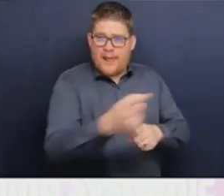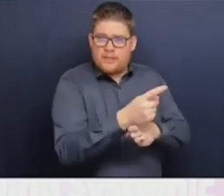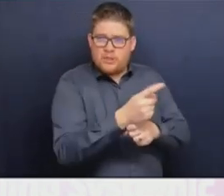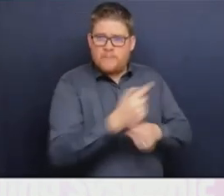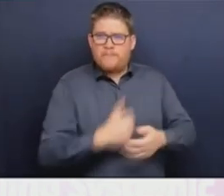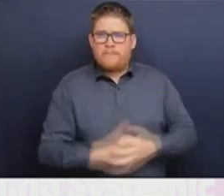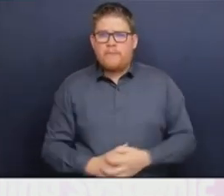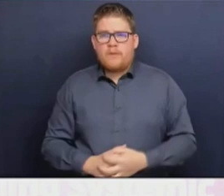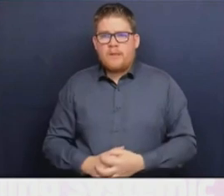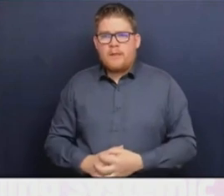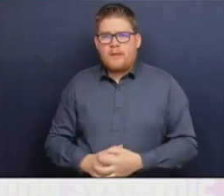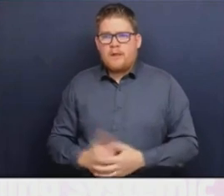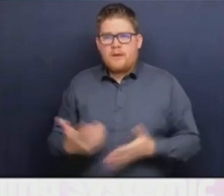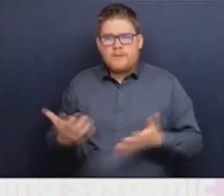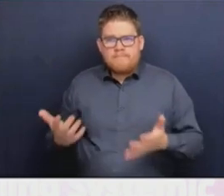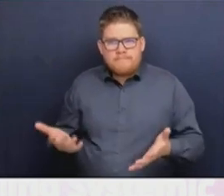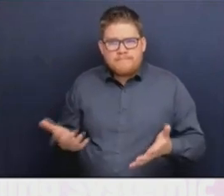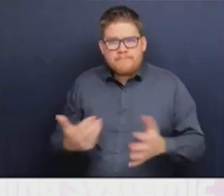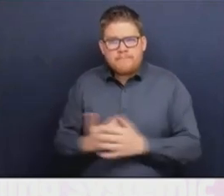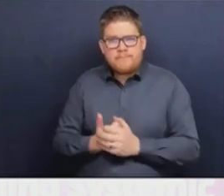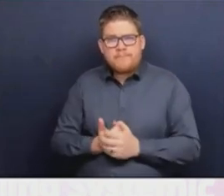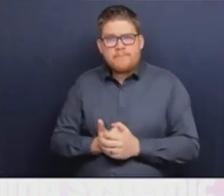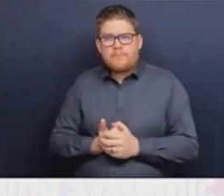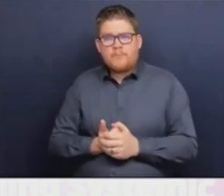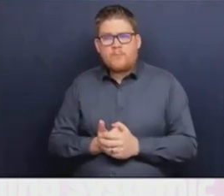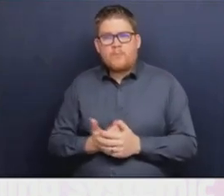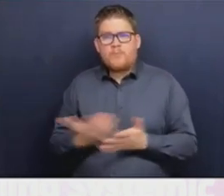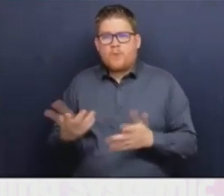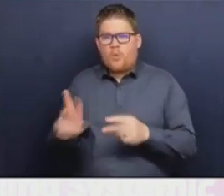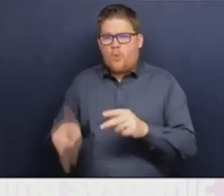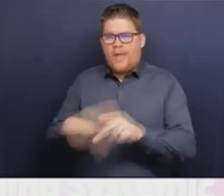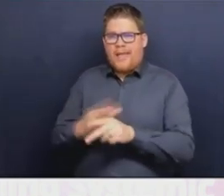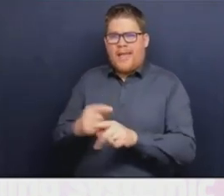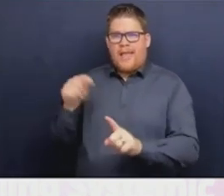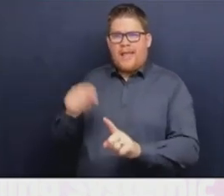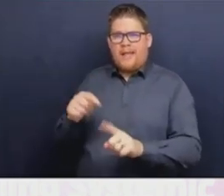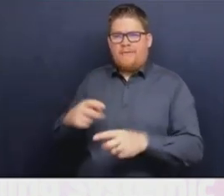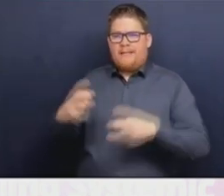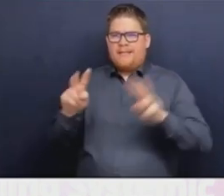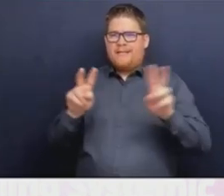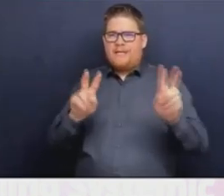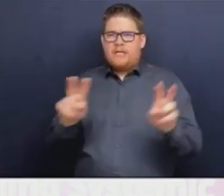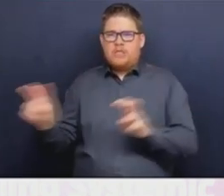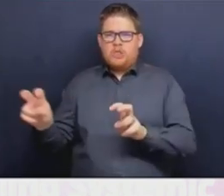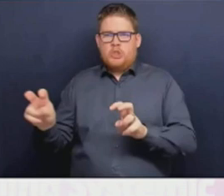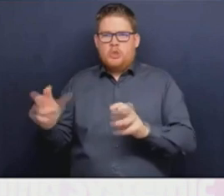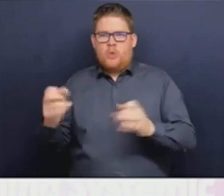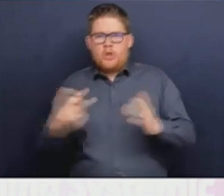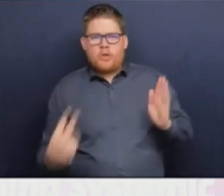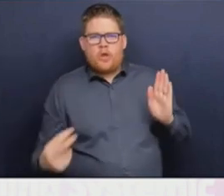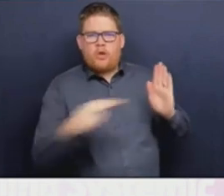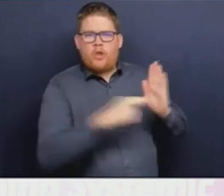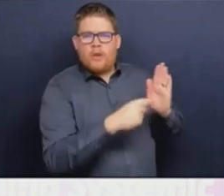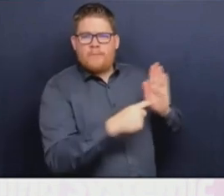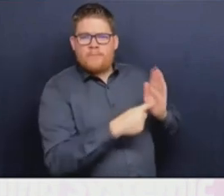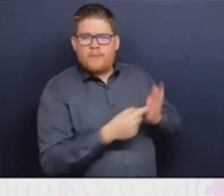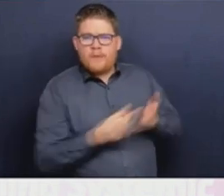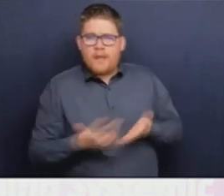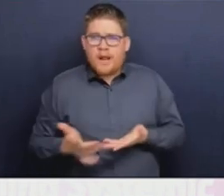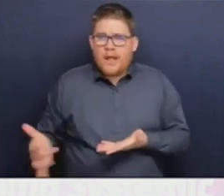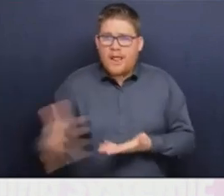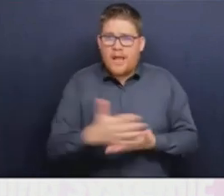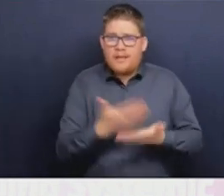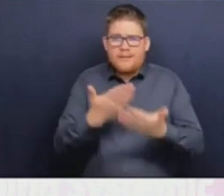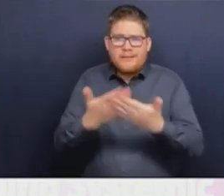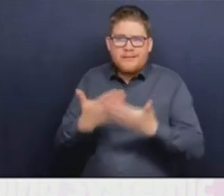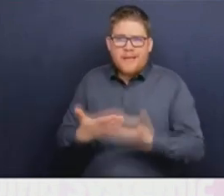and what issues are you hoping to learn about through the data you'll be collecting over the next year? That's